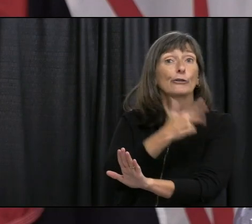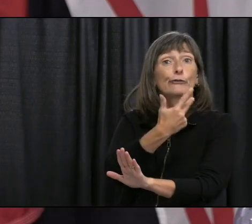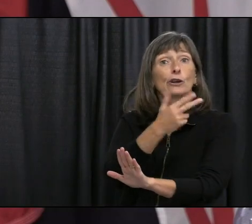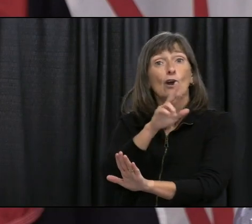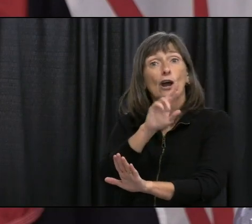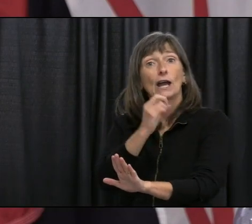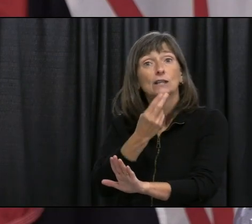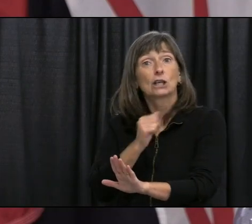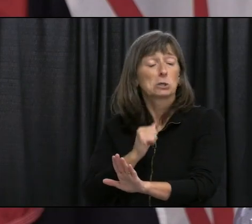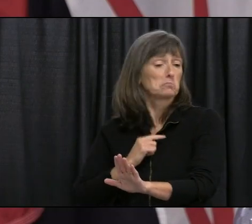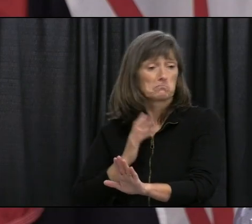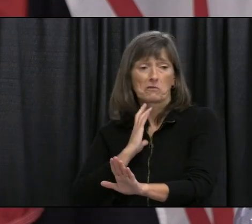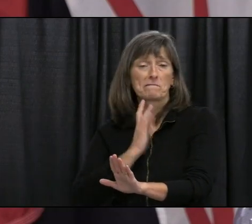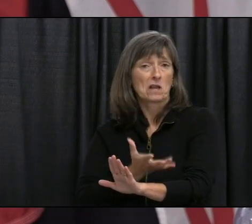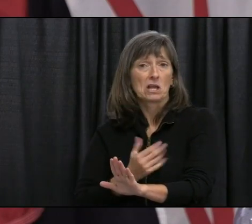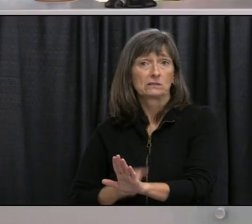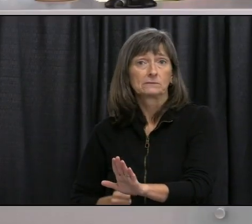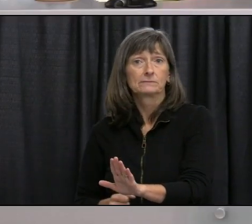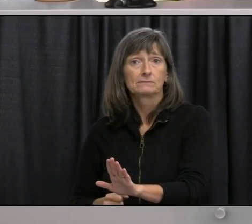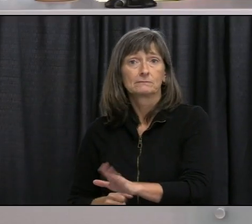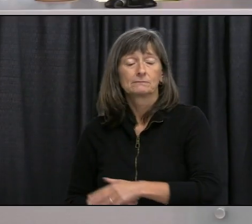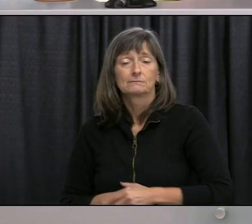very well.